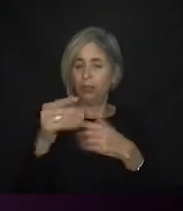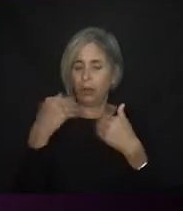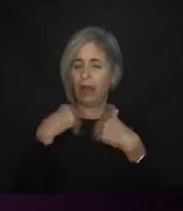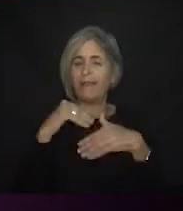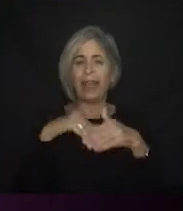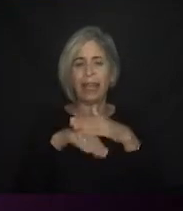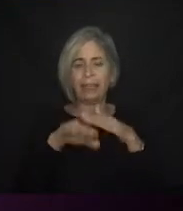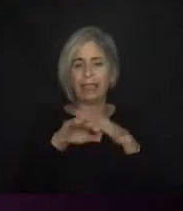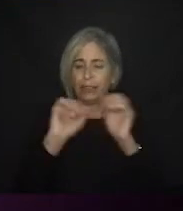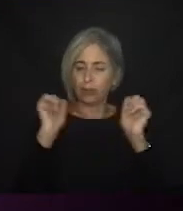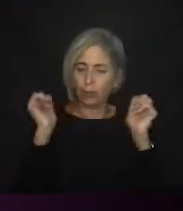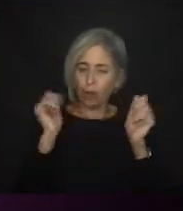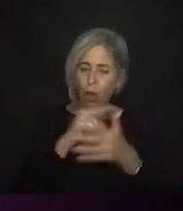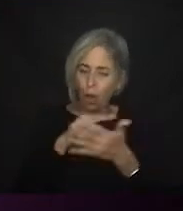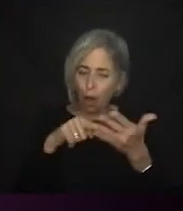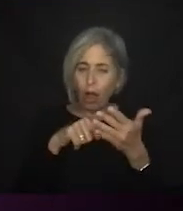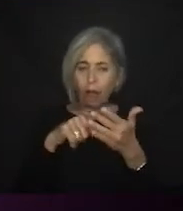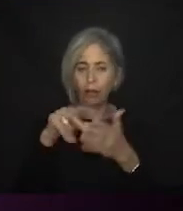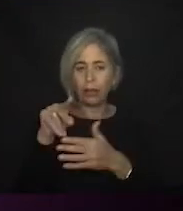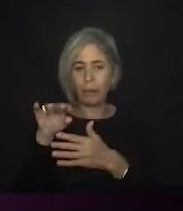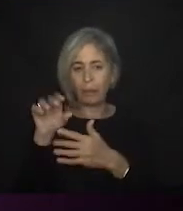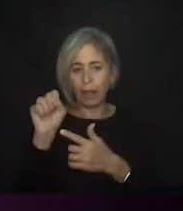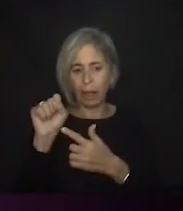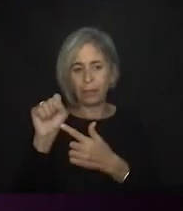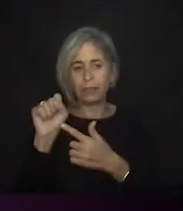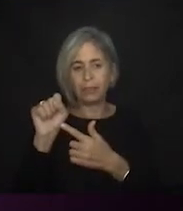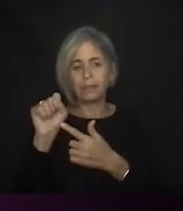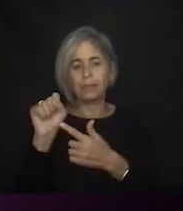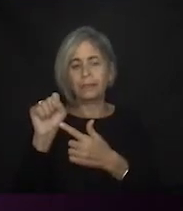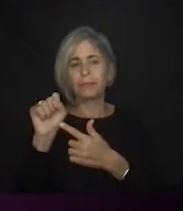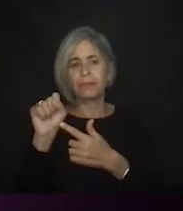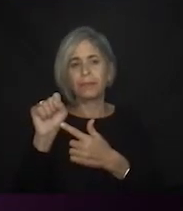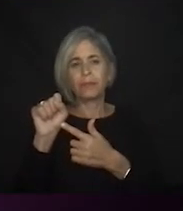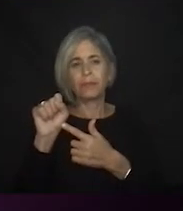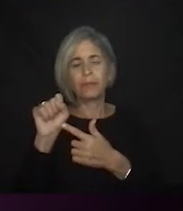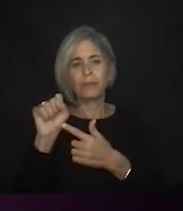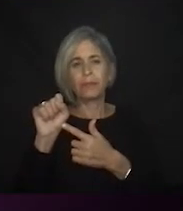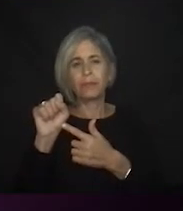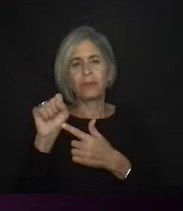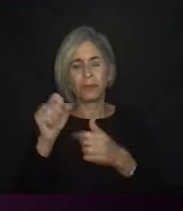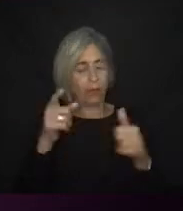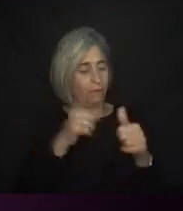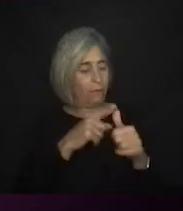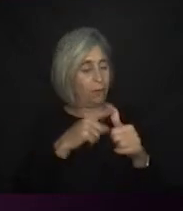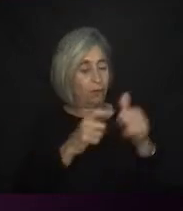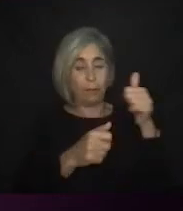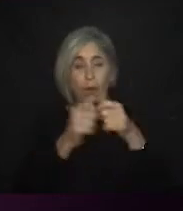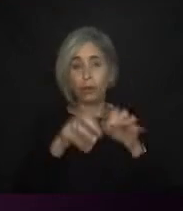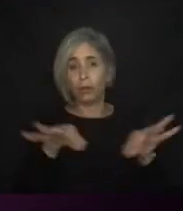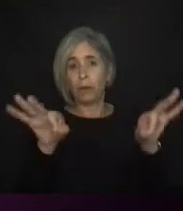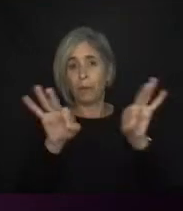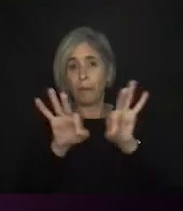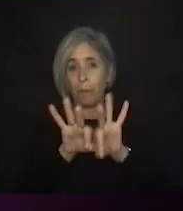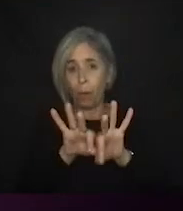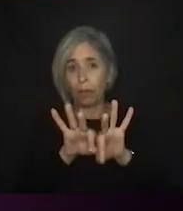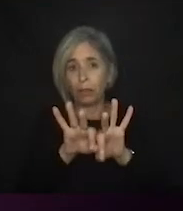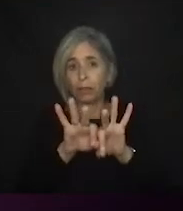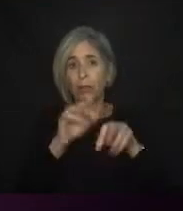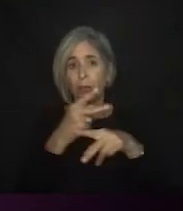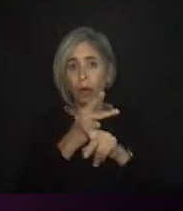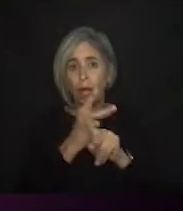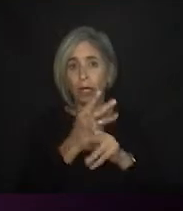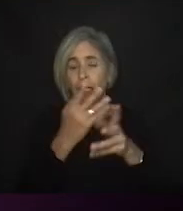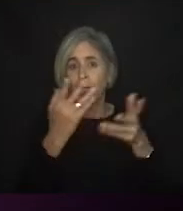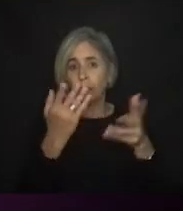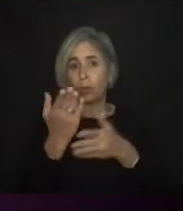have access to all of the props that Framer Motion gives you. So the first most important prop is the